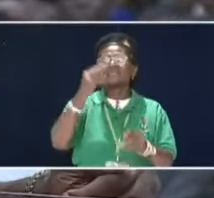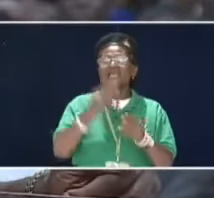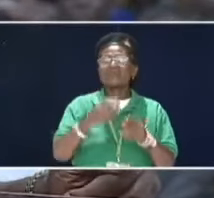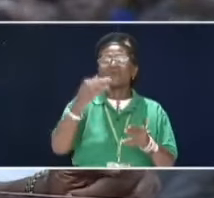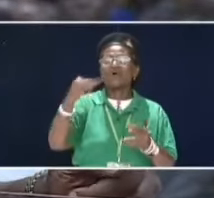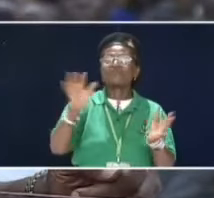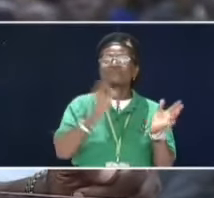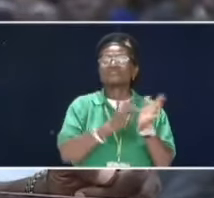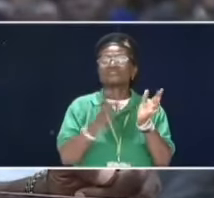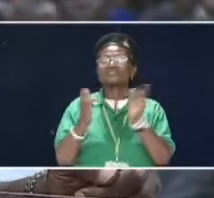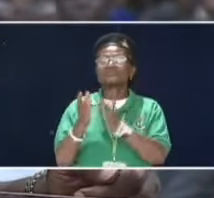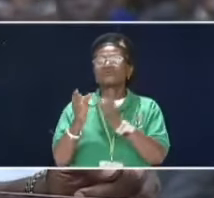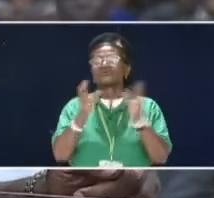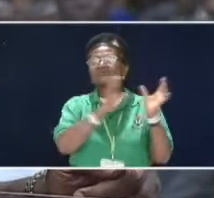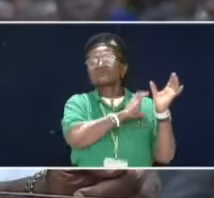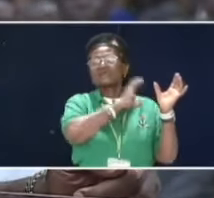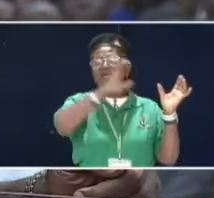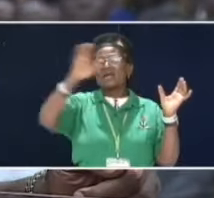Christ,